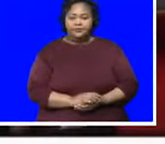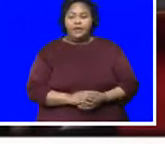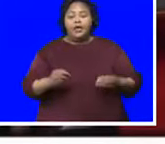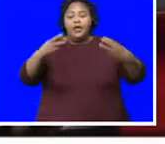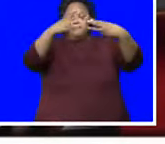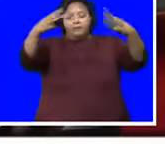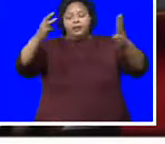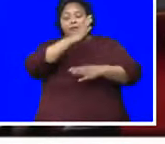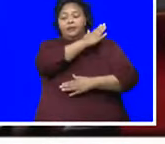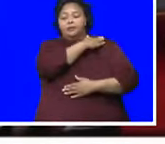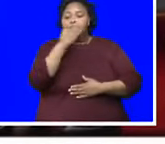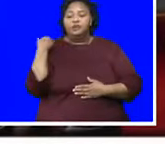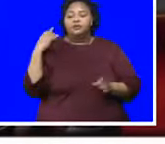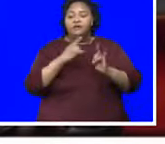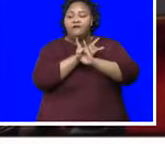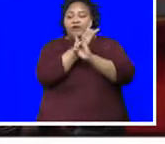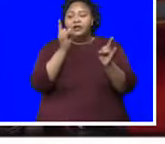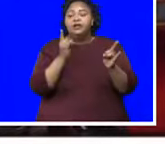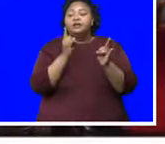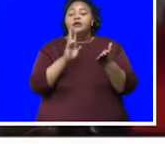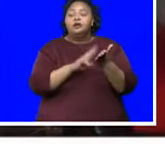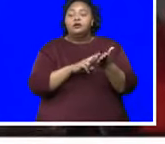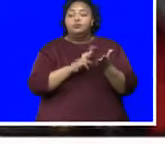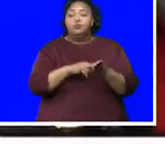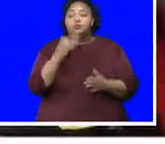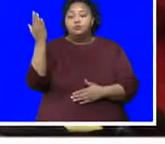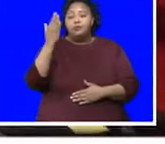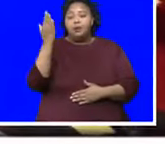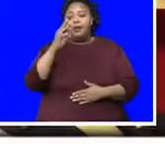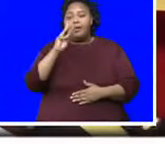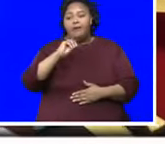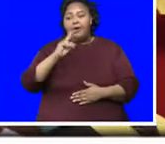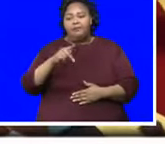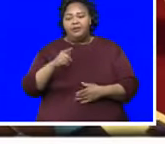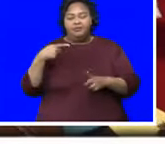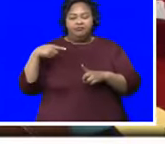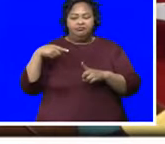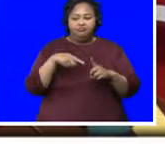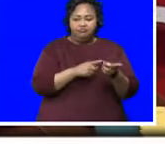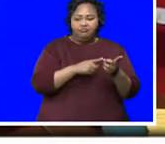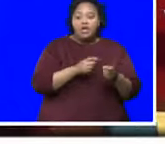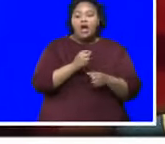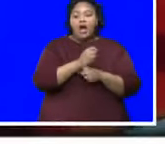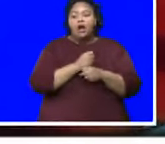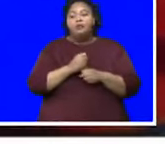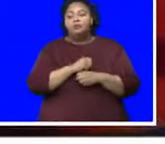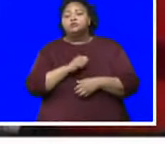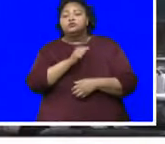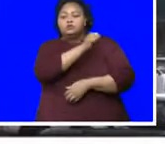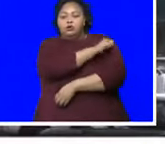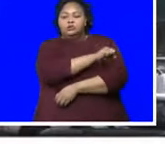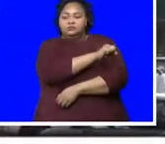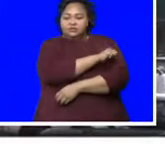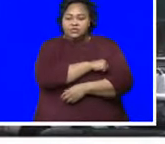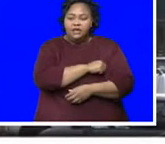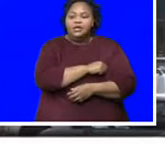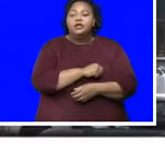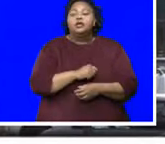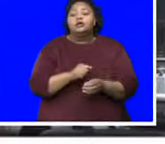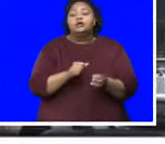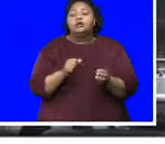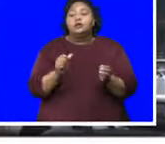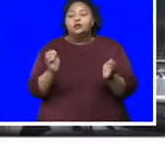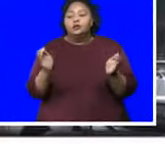Members of Parliament rejected a report from the Minister of Health on drug shortage in public clinics and hospitals. The Ministry of Public Works